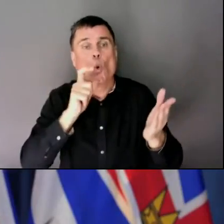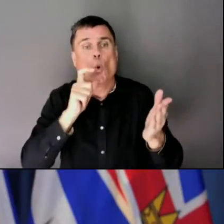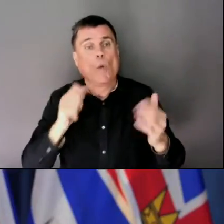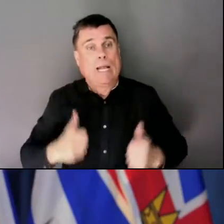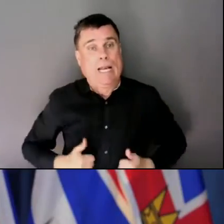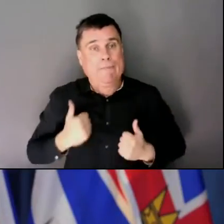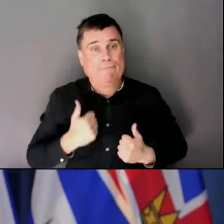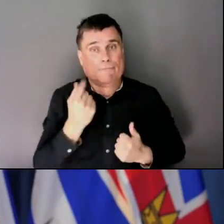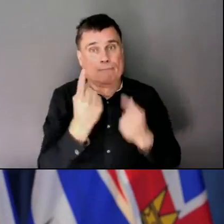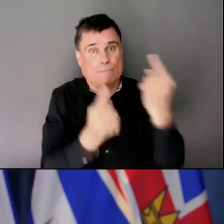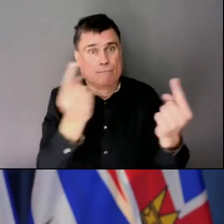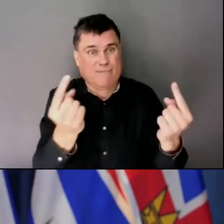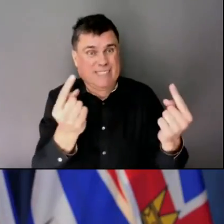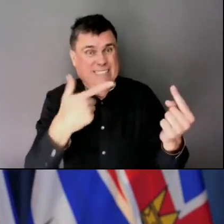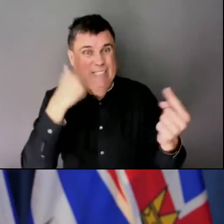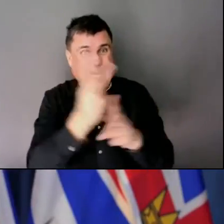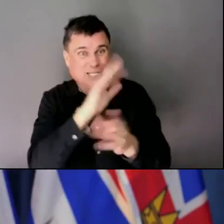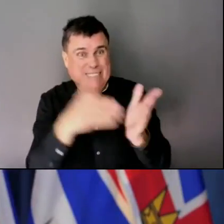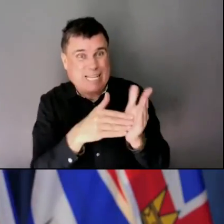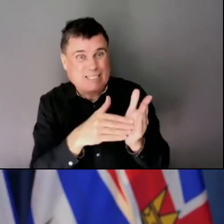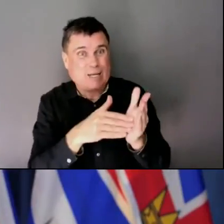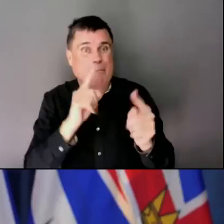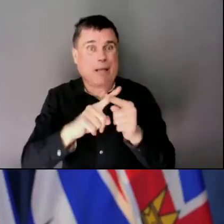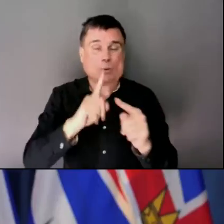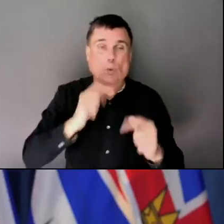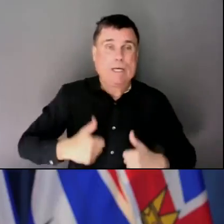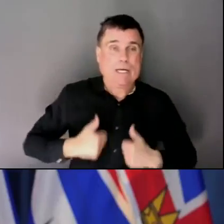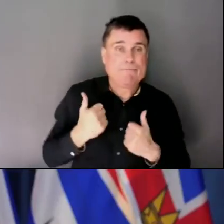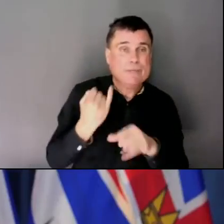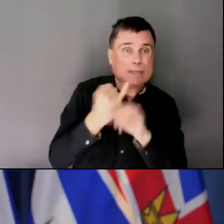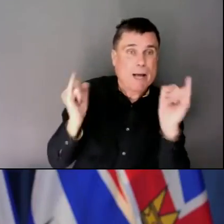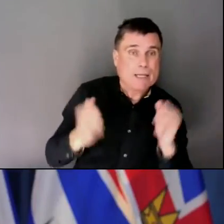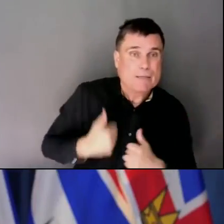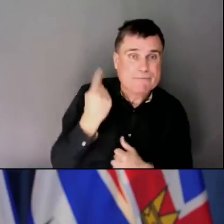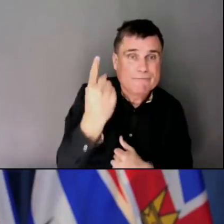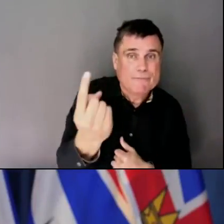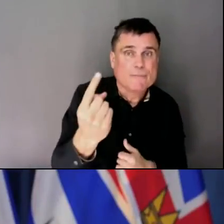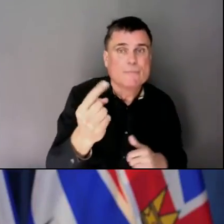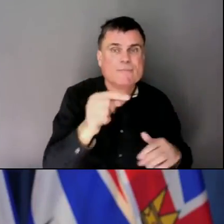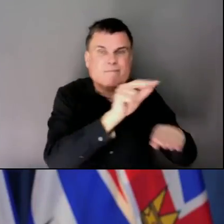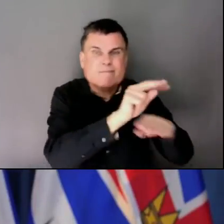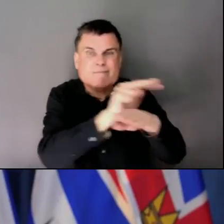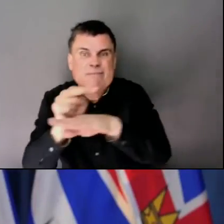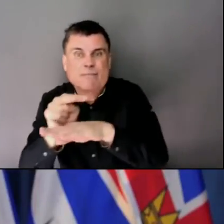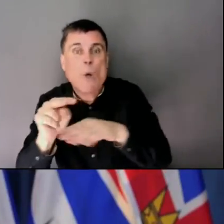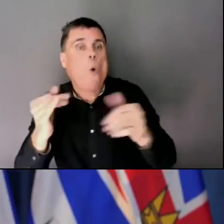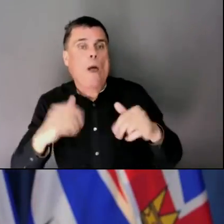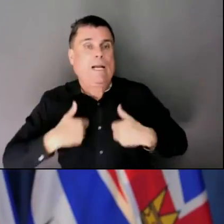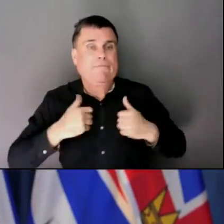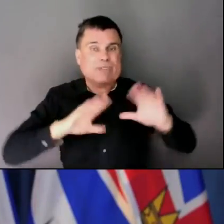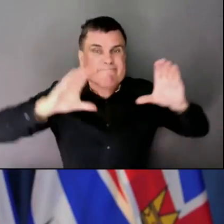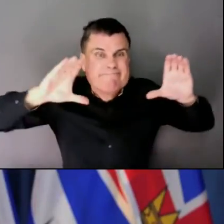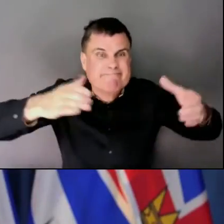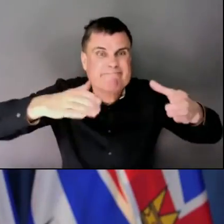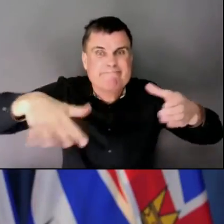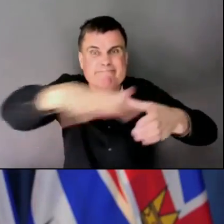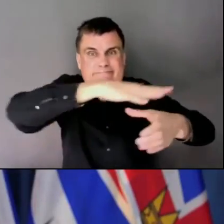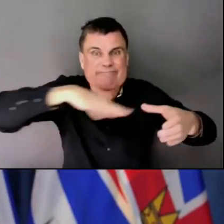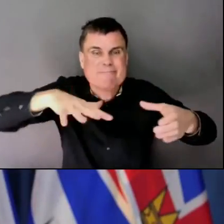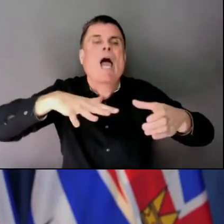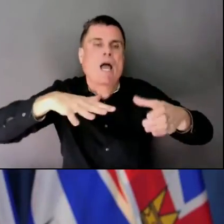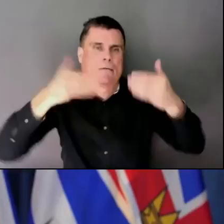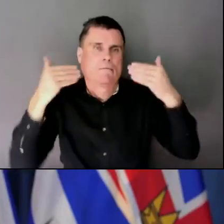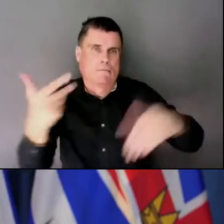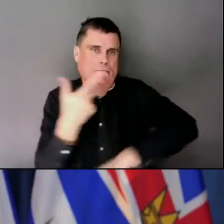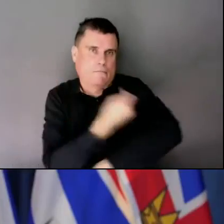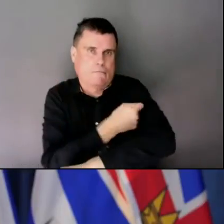the same space as long-term care facilities, for example, they have all been done when the long-term care home is done. So that affects risk. And I should say